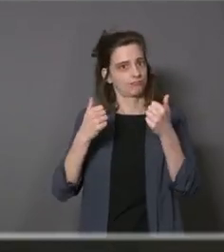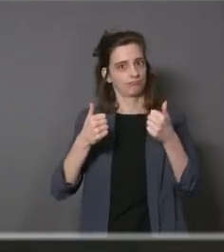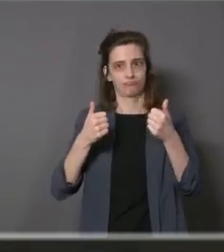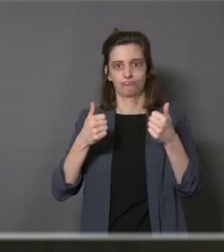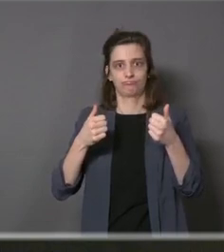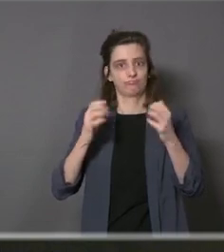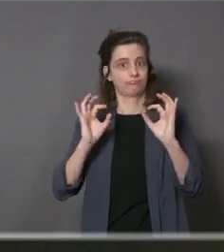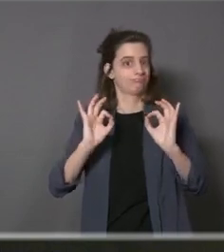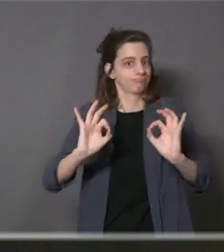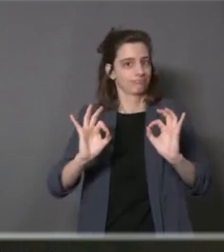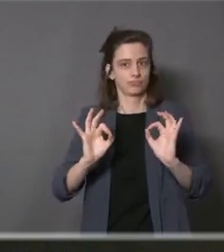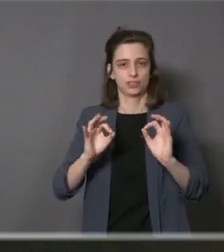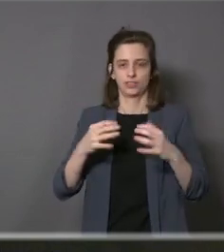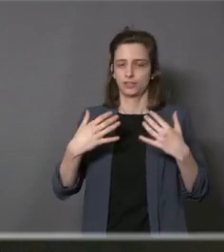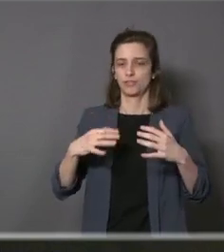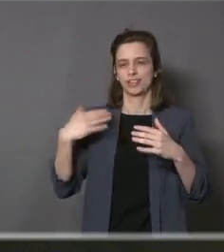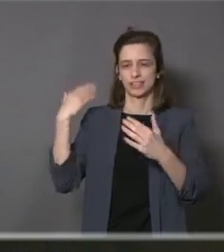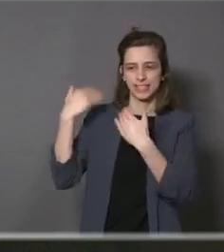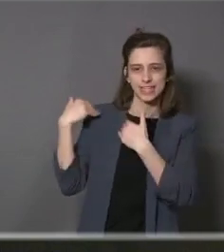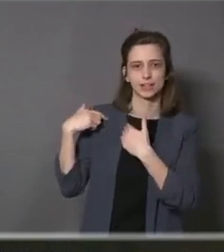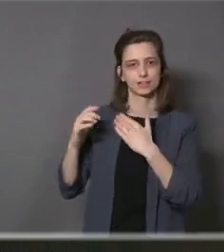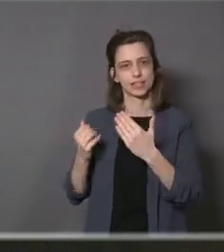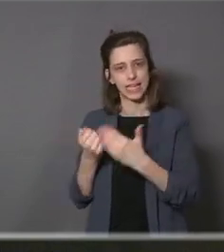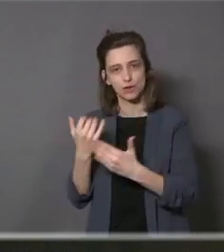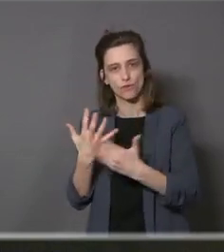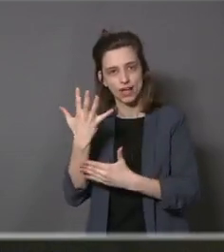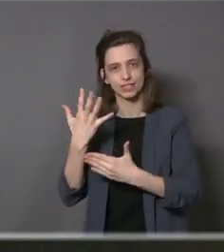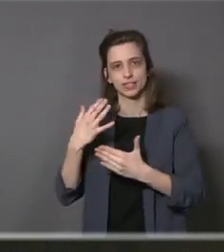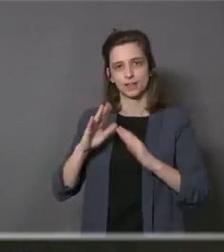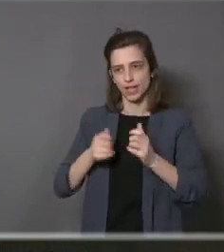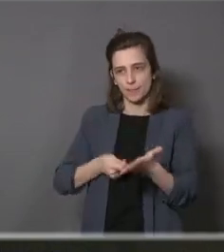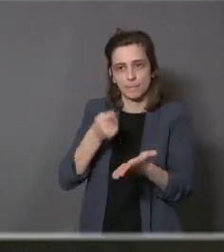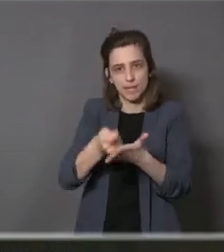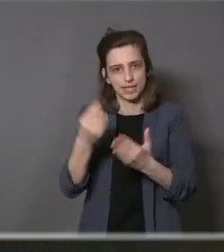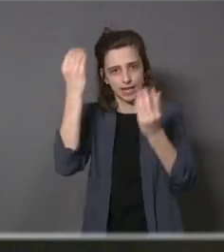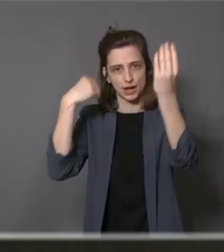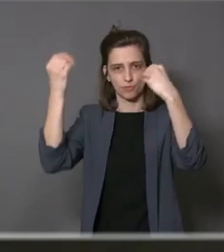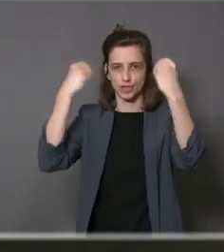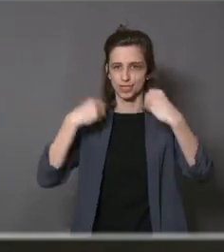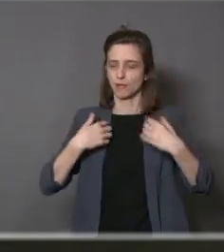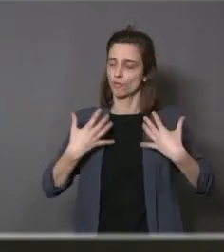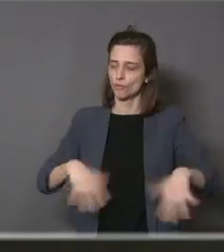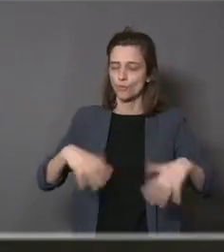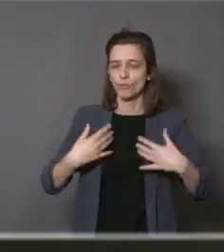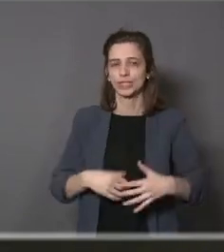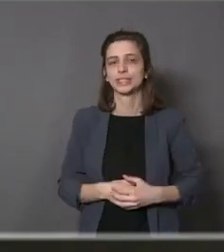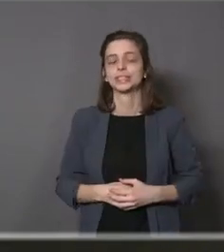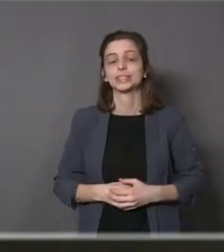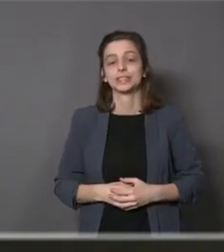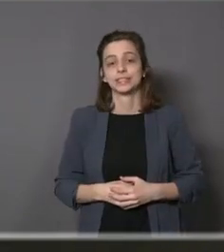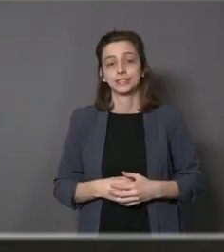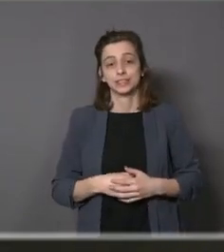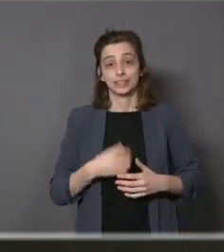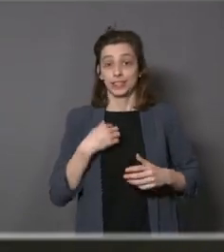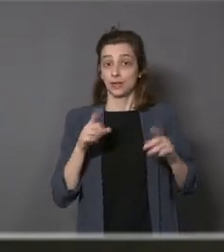incredible history of innovation and contributions to society. I'm particularly grateful to my